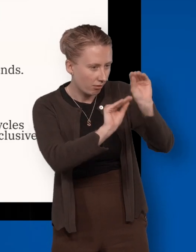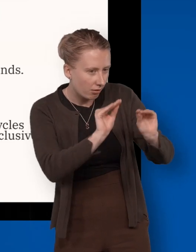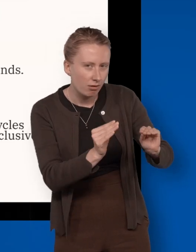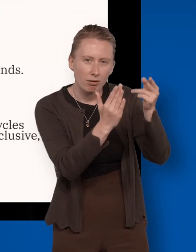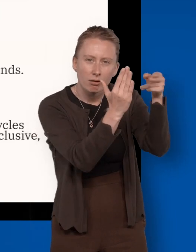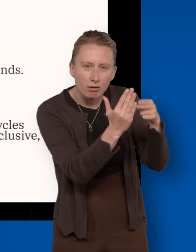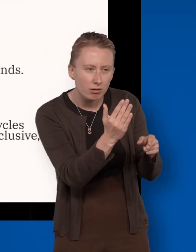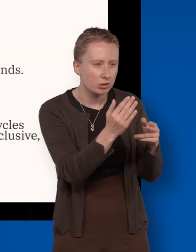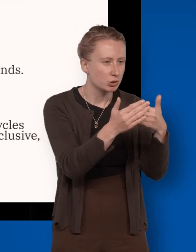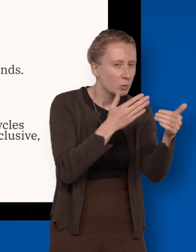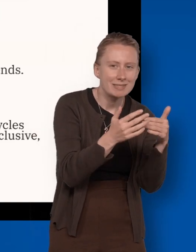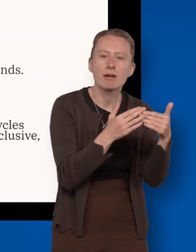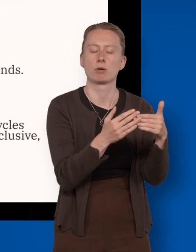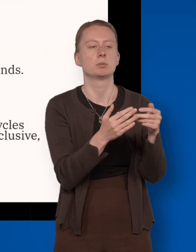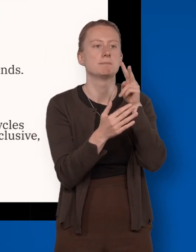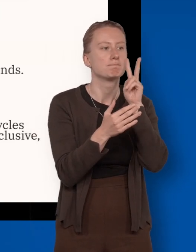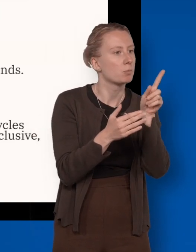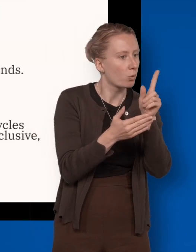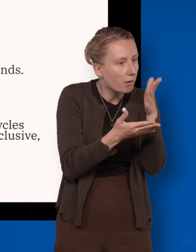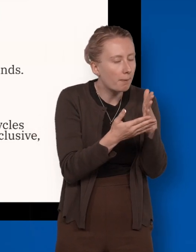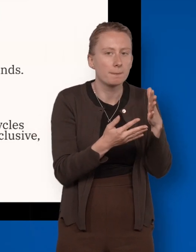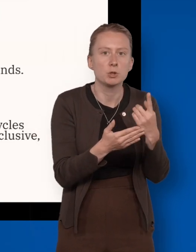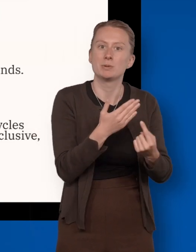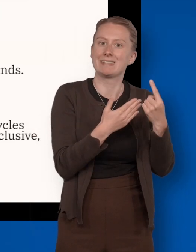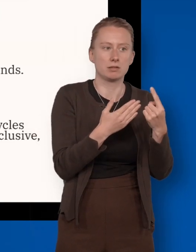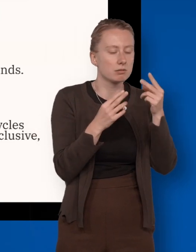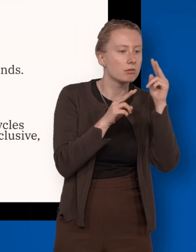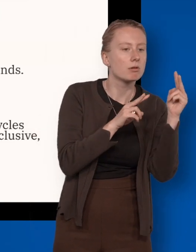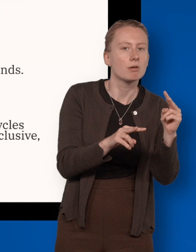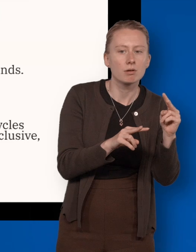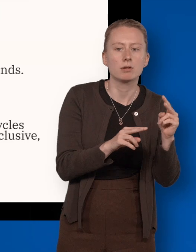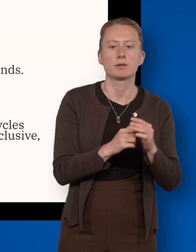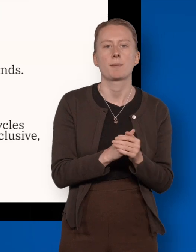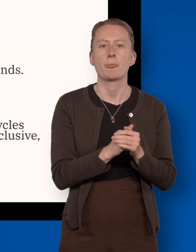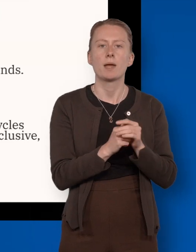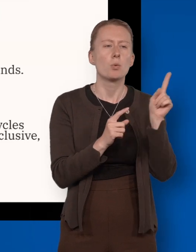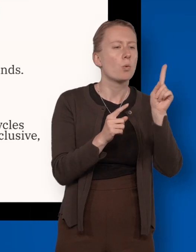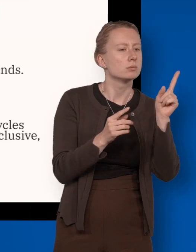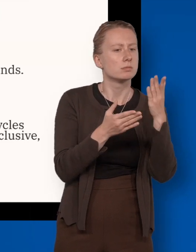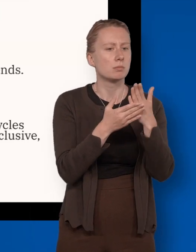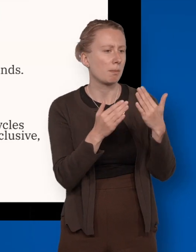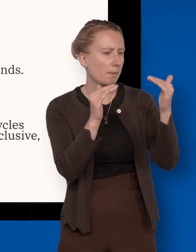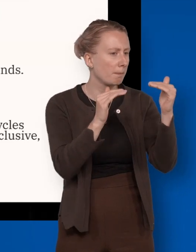see what are the sort of unique insights and sort of, what we call, I guess in this case, the intersectional insights.